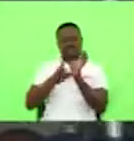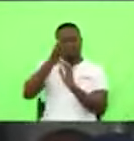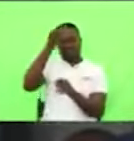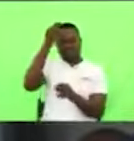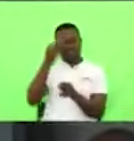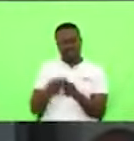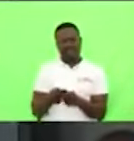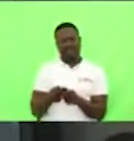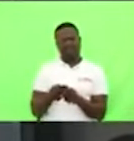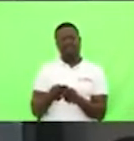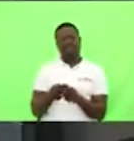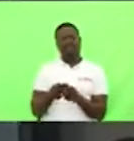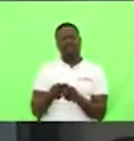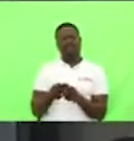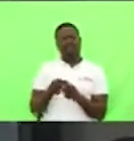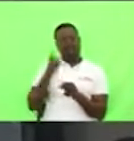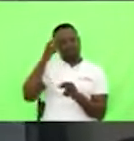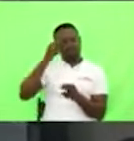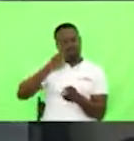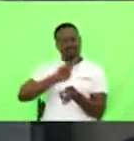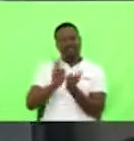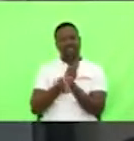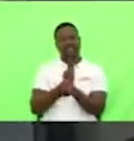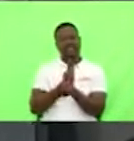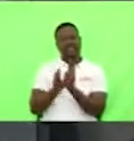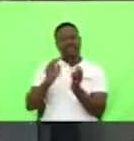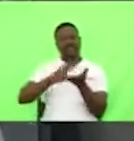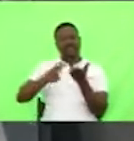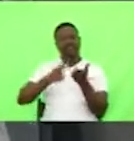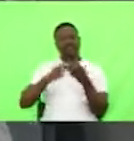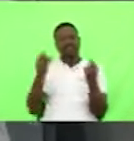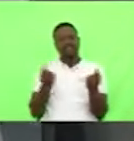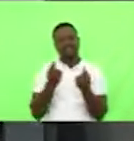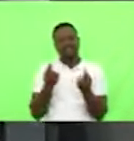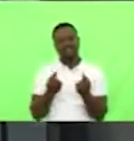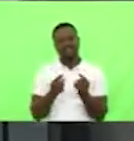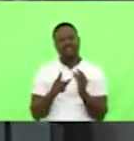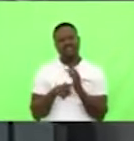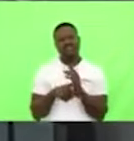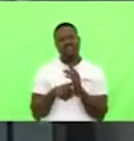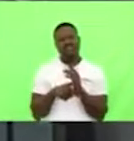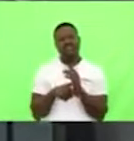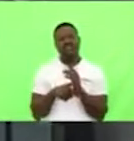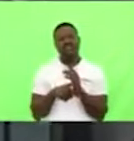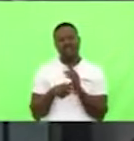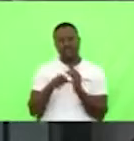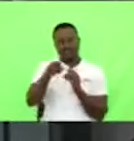Jesus for repentance and of sins. Number three,